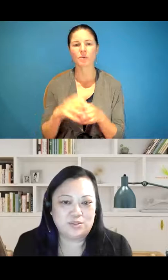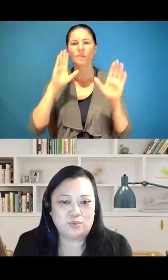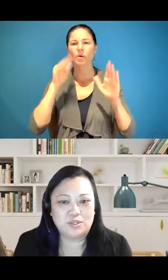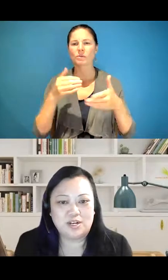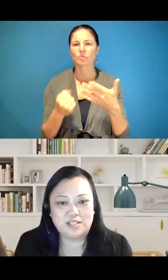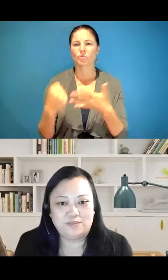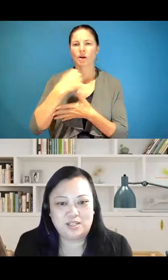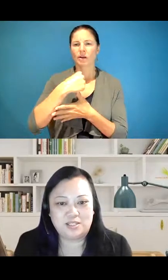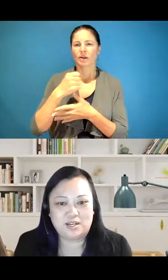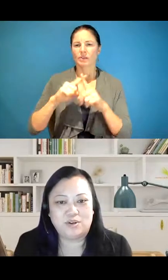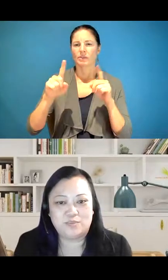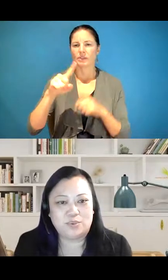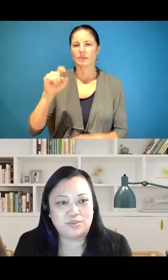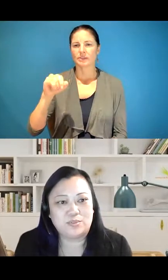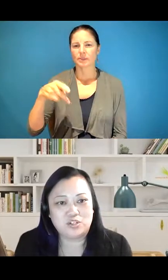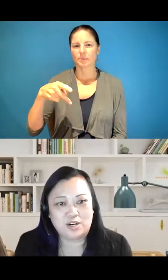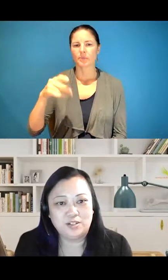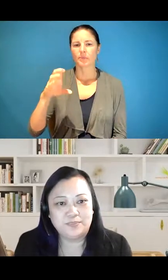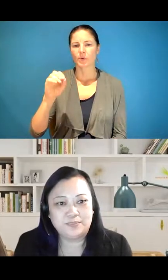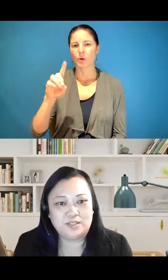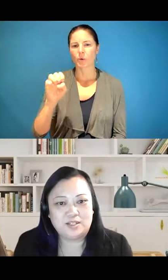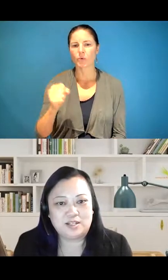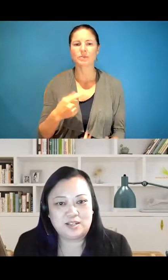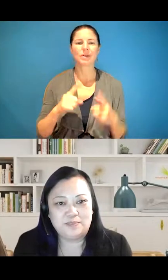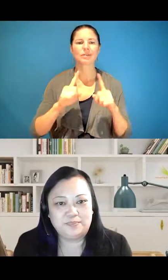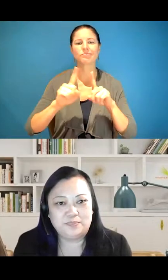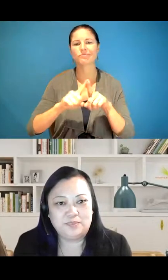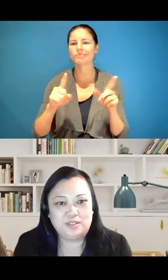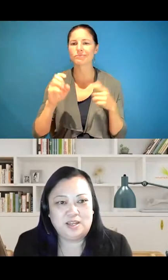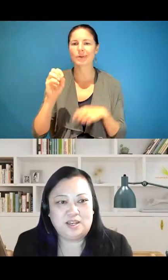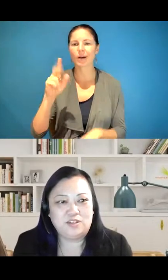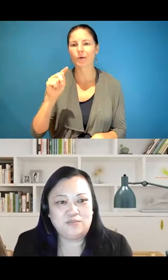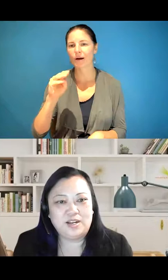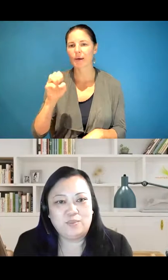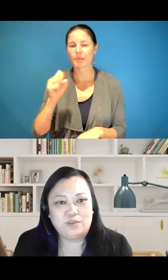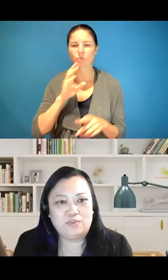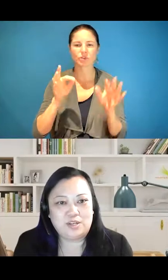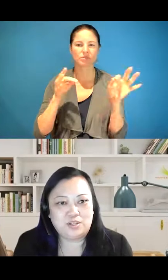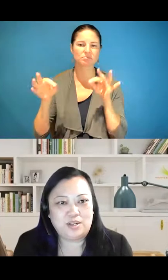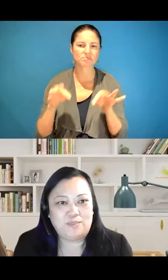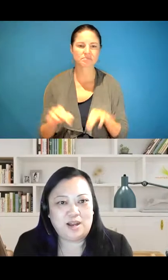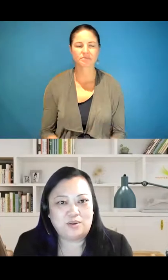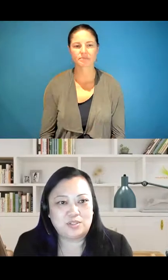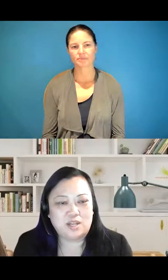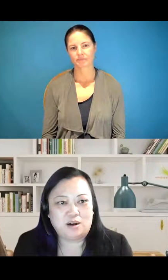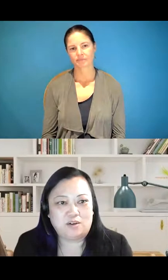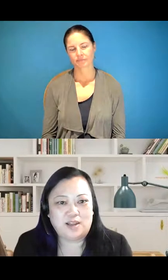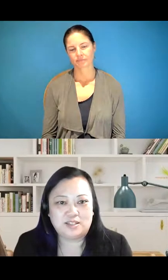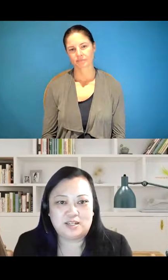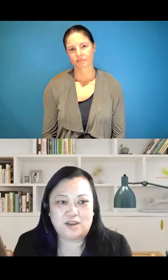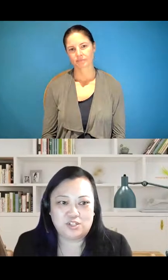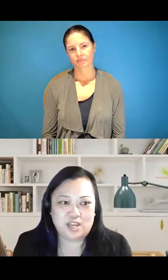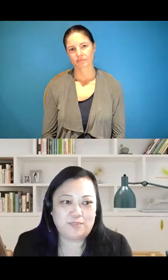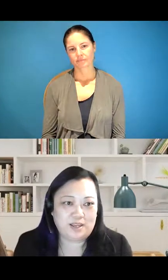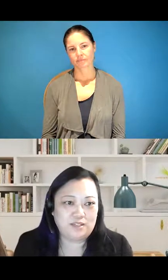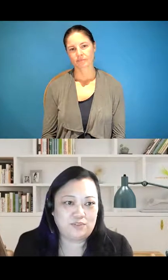and also reports on activities and outcomes will also be shared. Next slide. You can find out more information about our